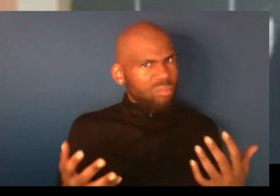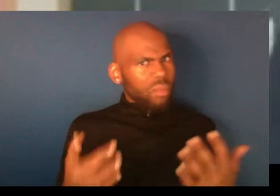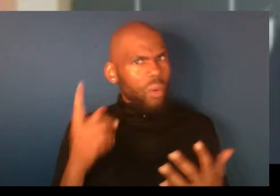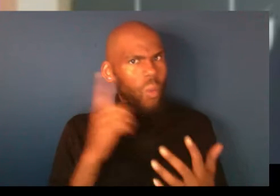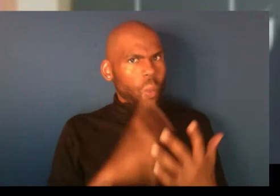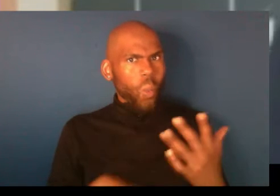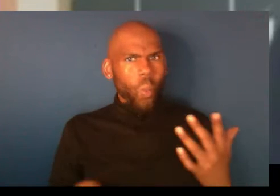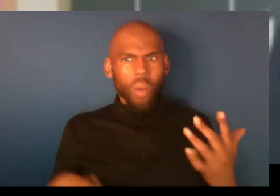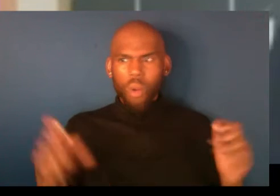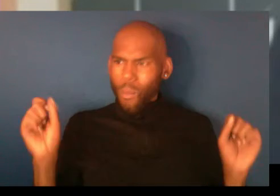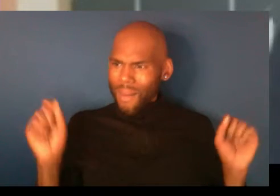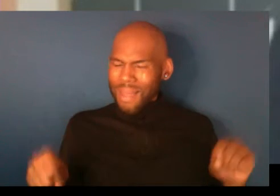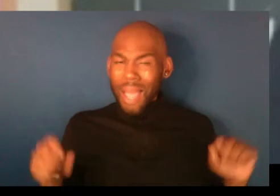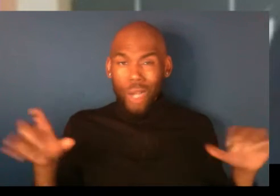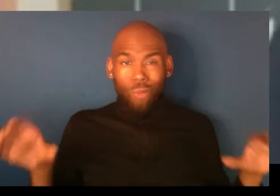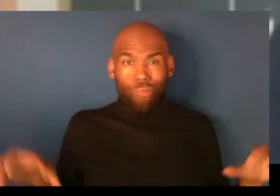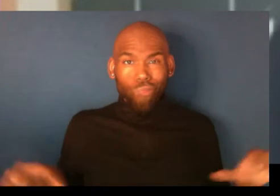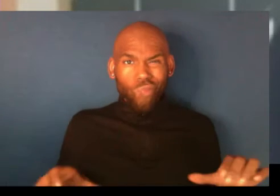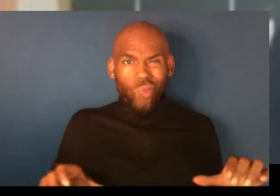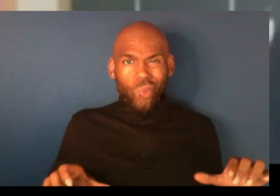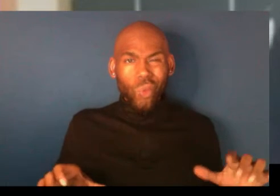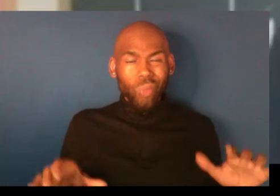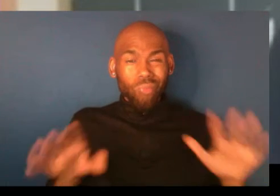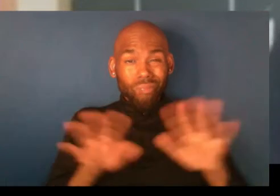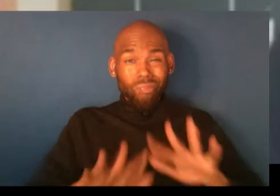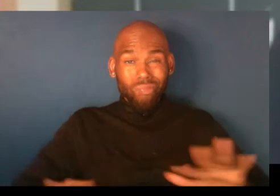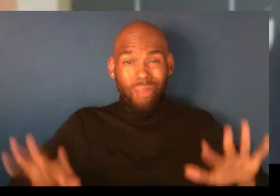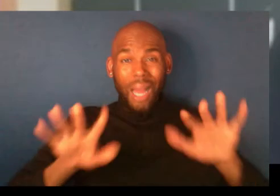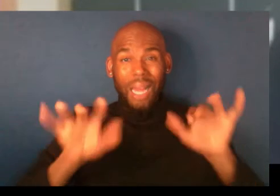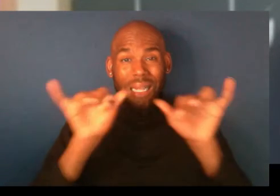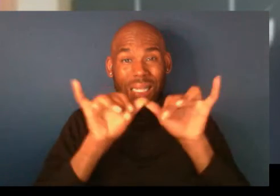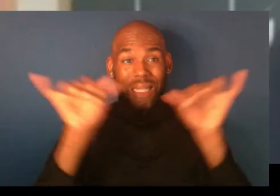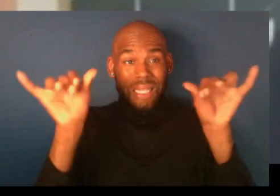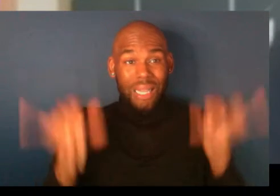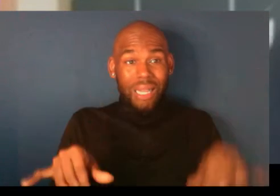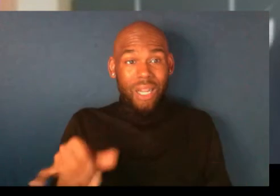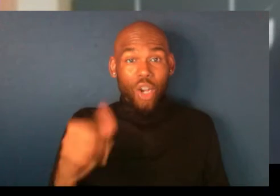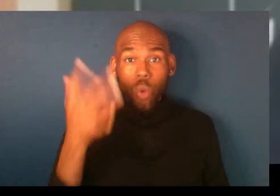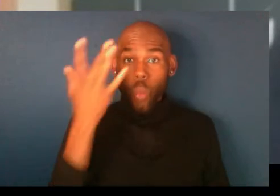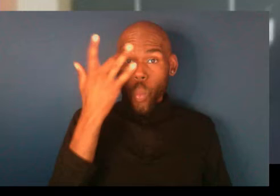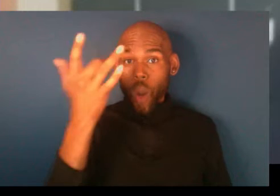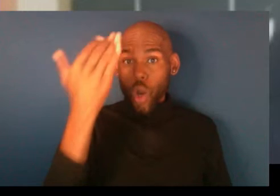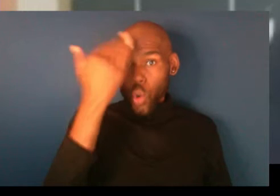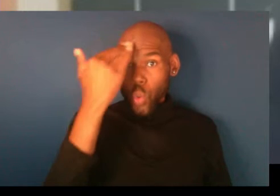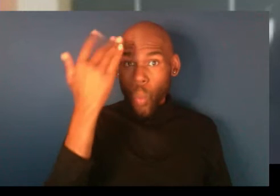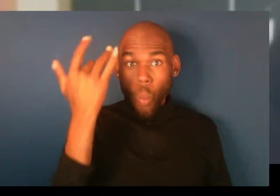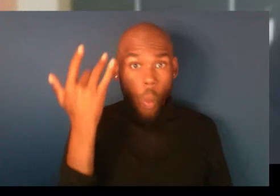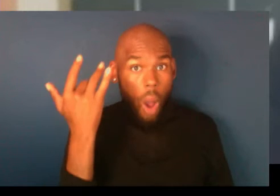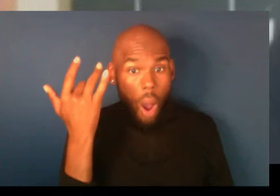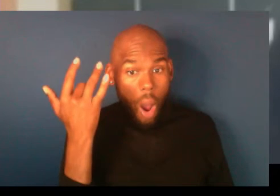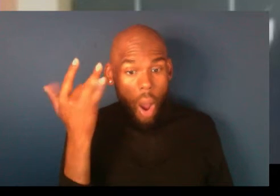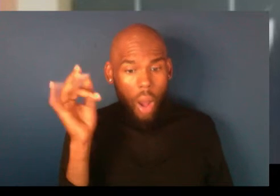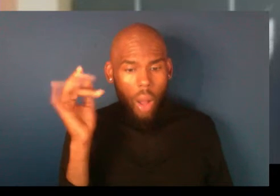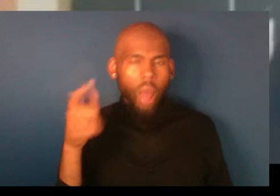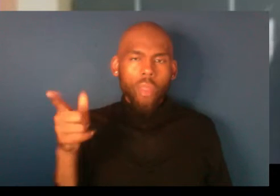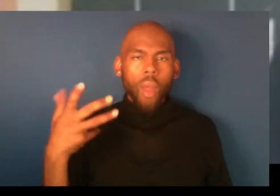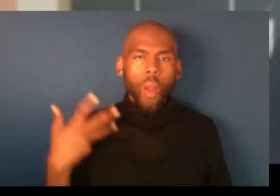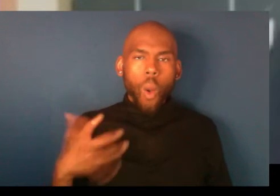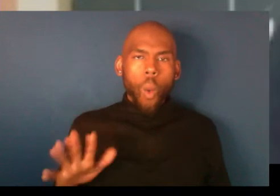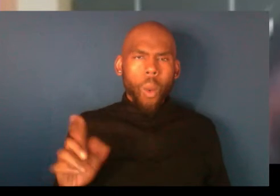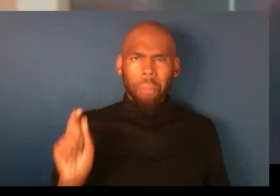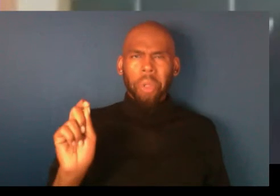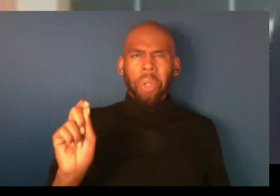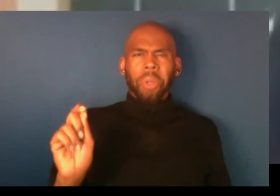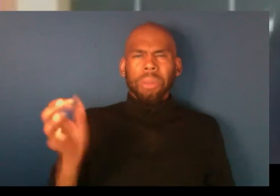system-wide. And you want to know the answer to why they don't have it? Because they don't want to have it. Simple as that.